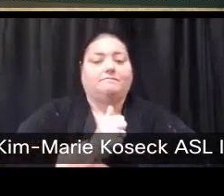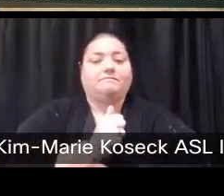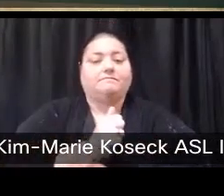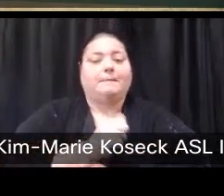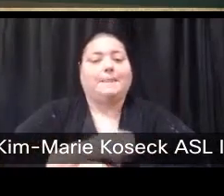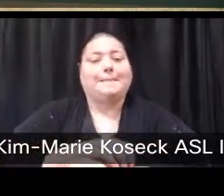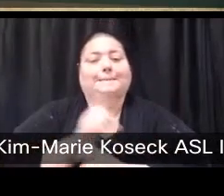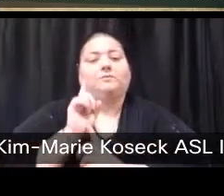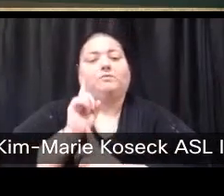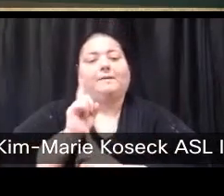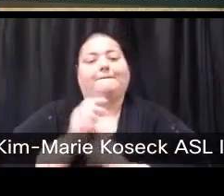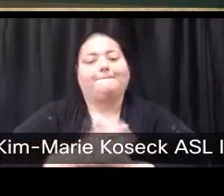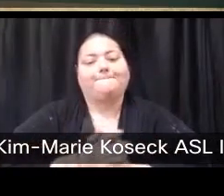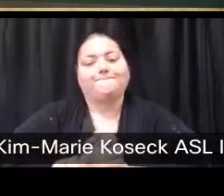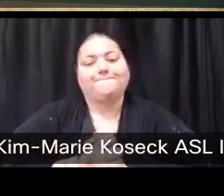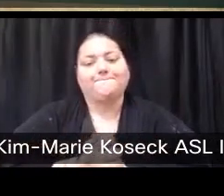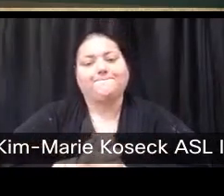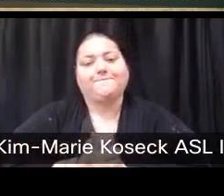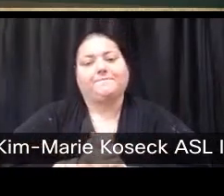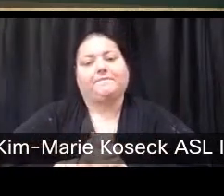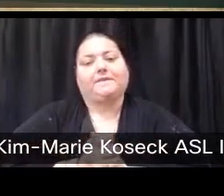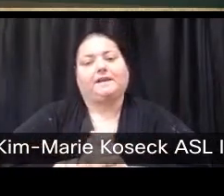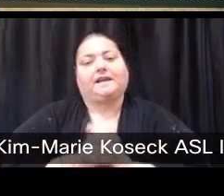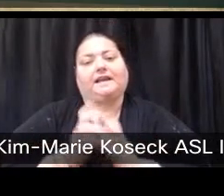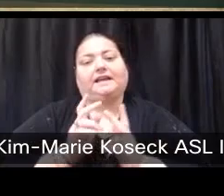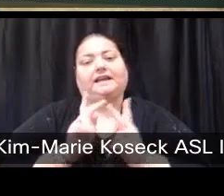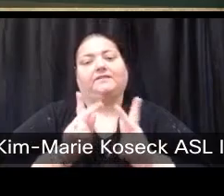a minute. Give people a minute to raise their hand.